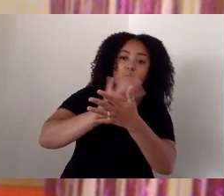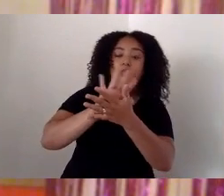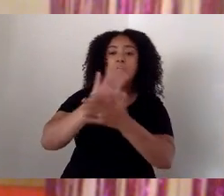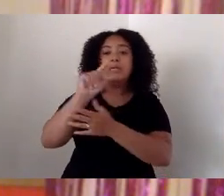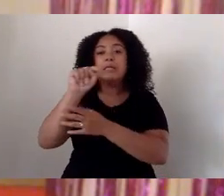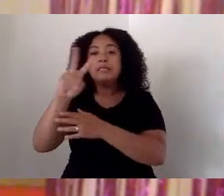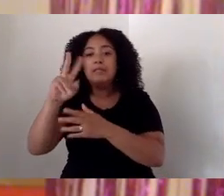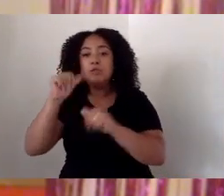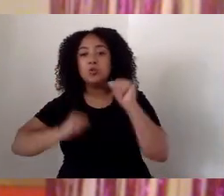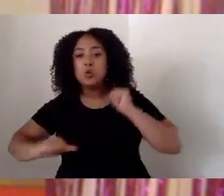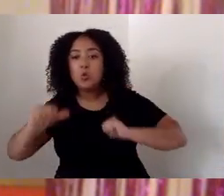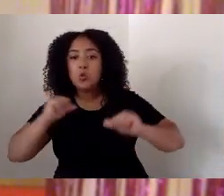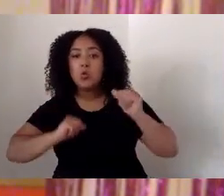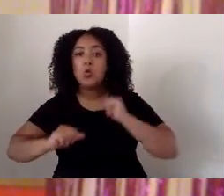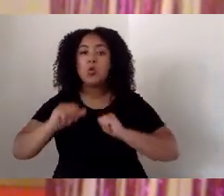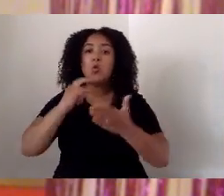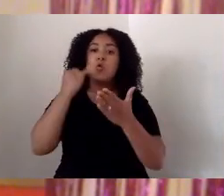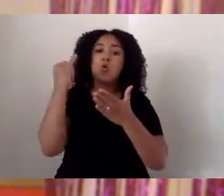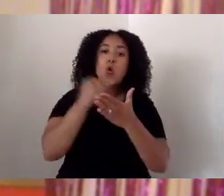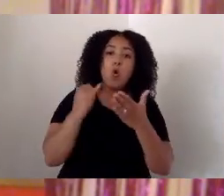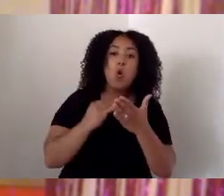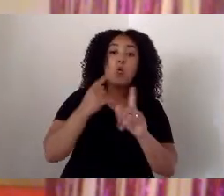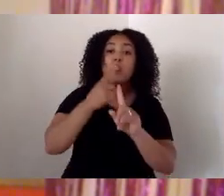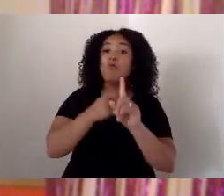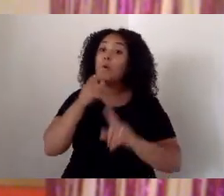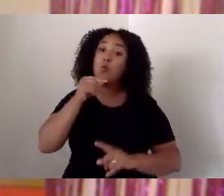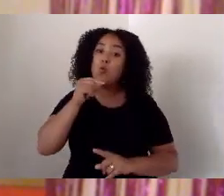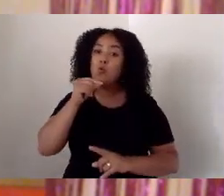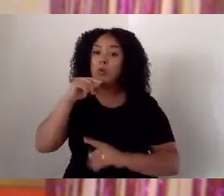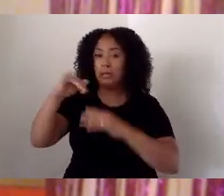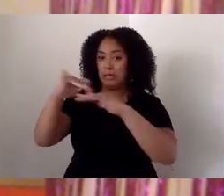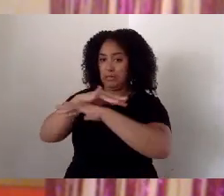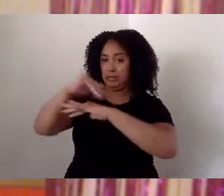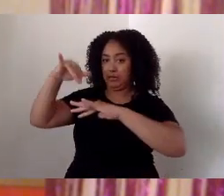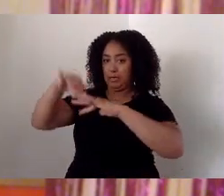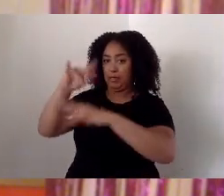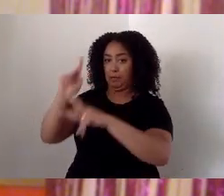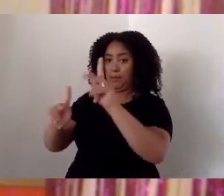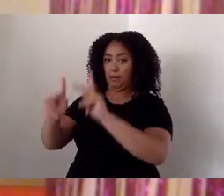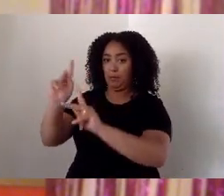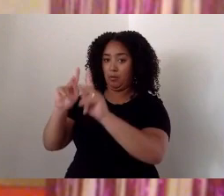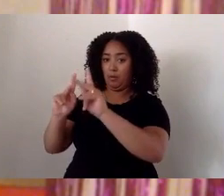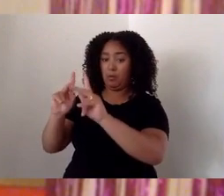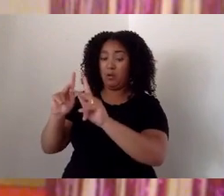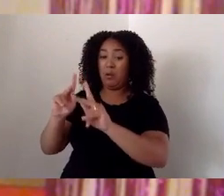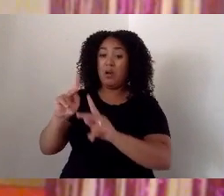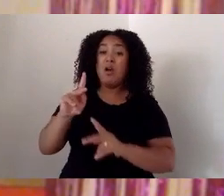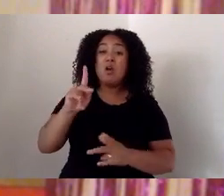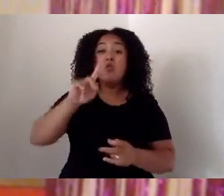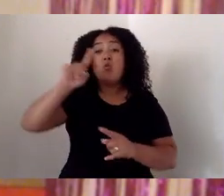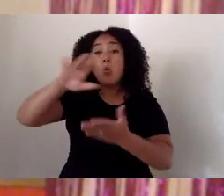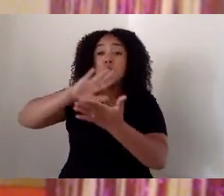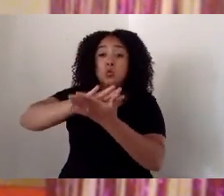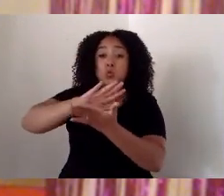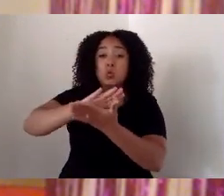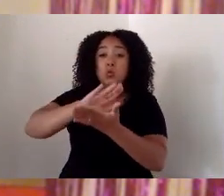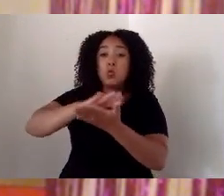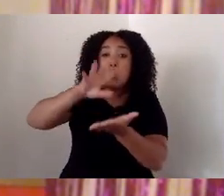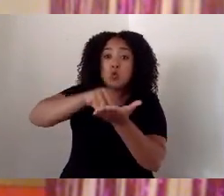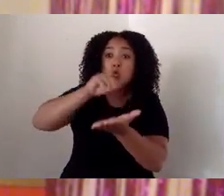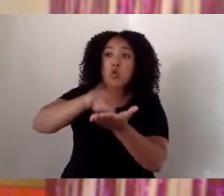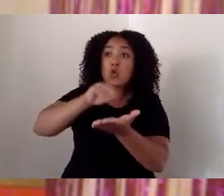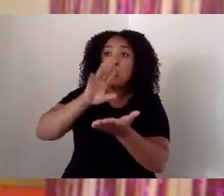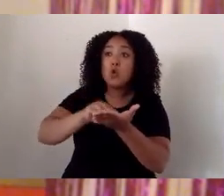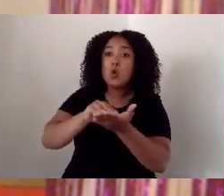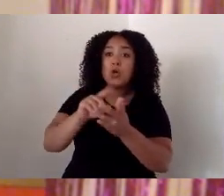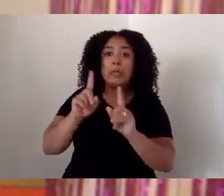Indigenous artists, and look for narratives that are different than the ones that were taught to us in history textbooks. I want to